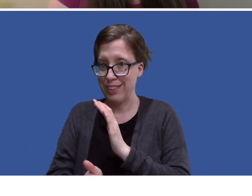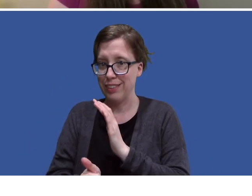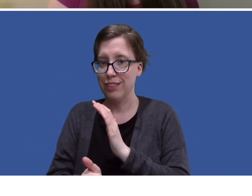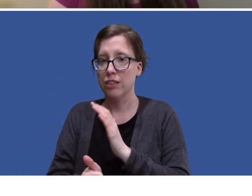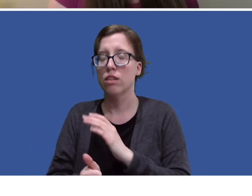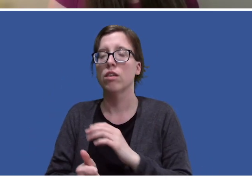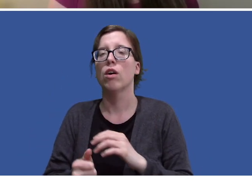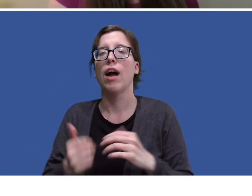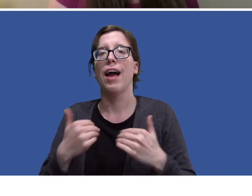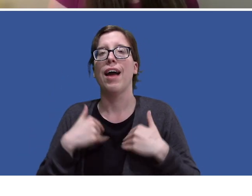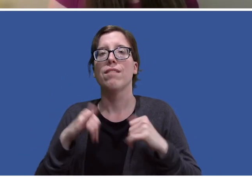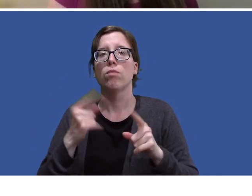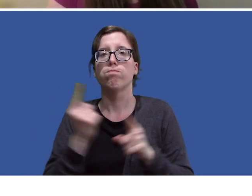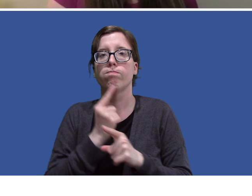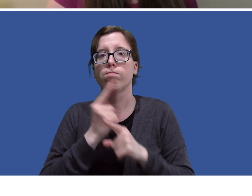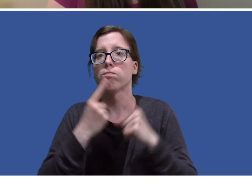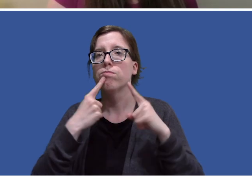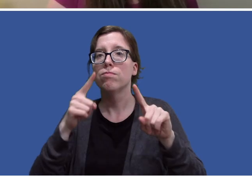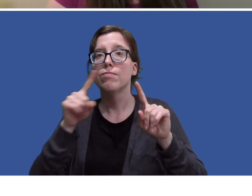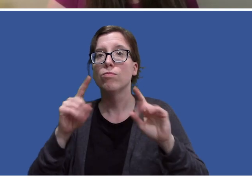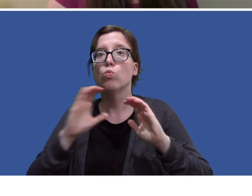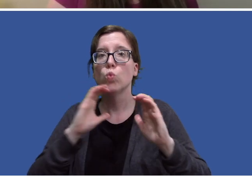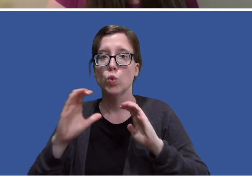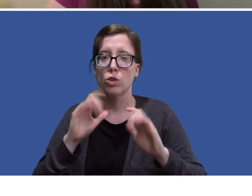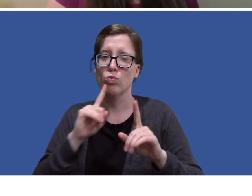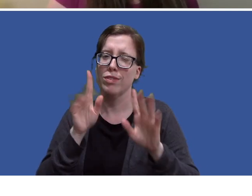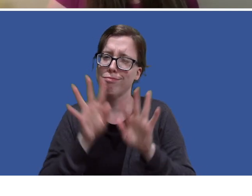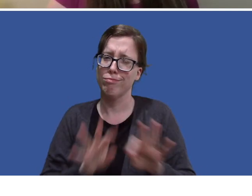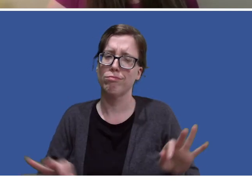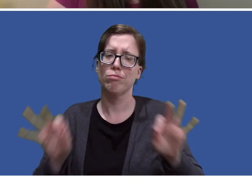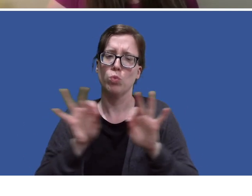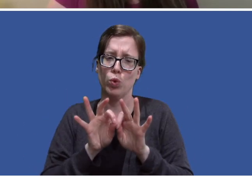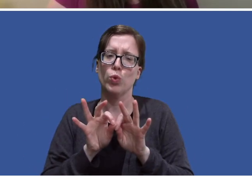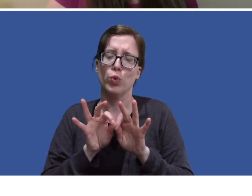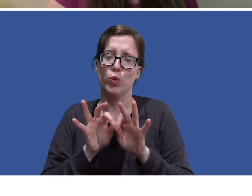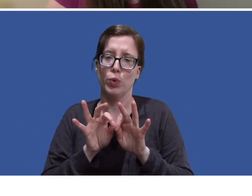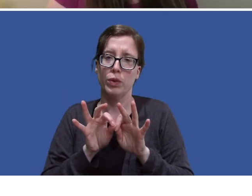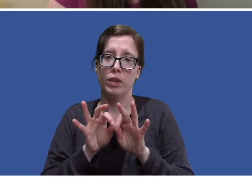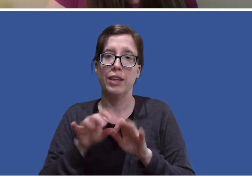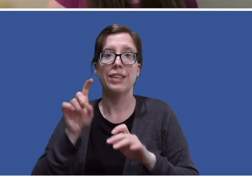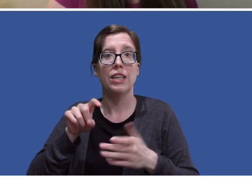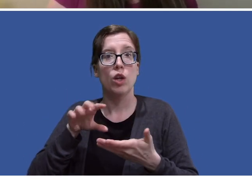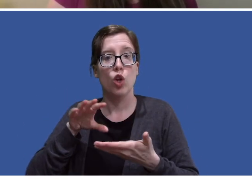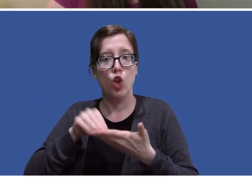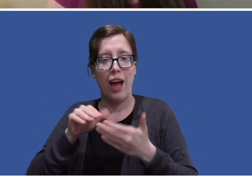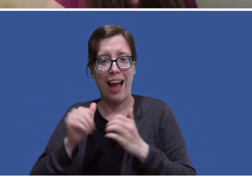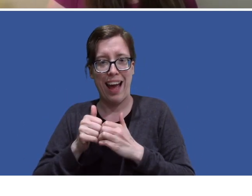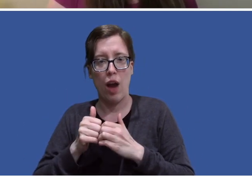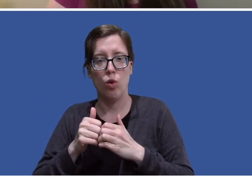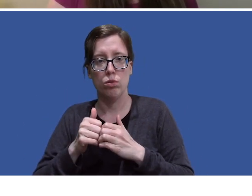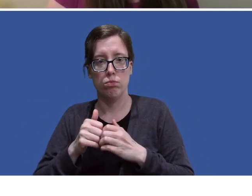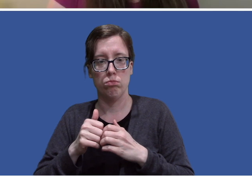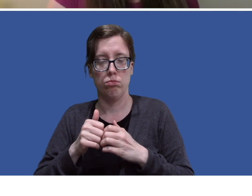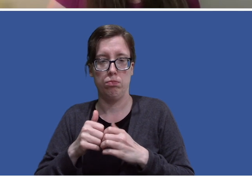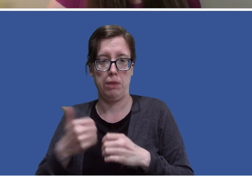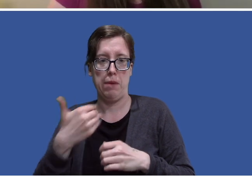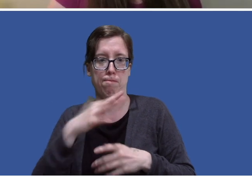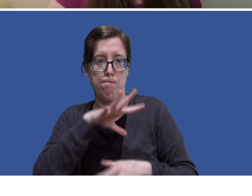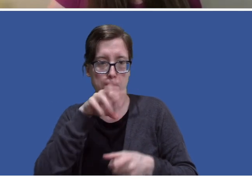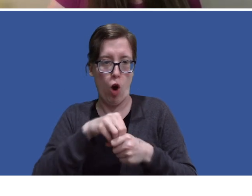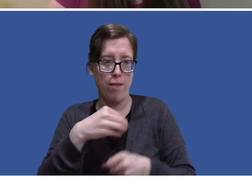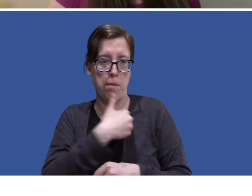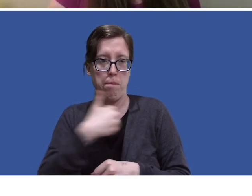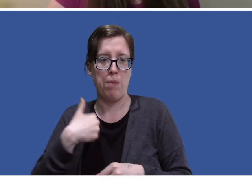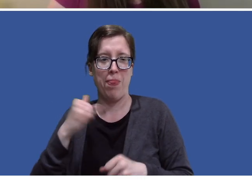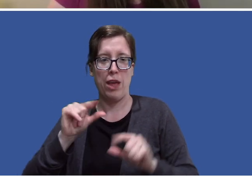important. They need to learn how to be a member of the group that is accepted by the group. They need to know how to